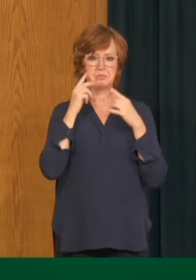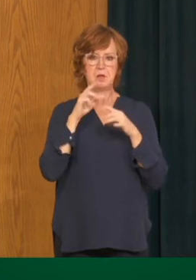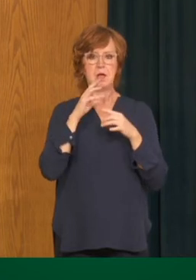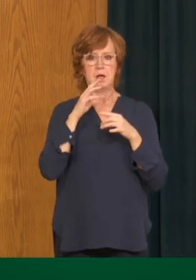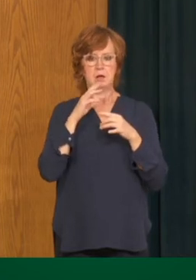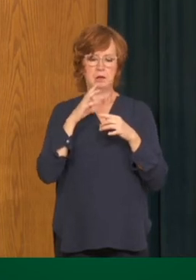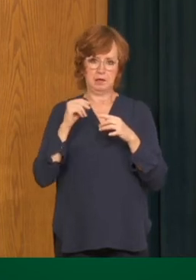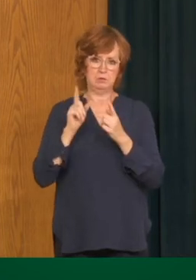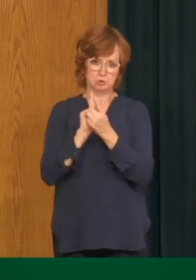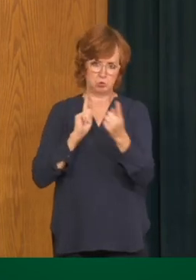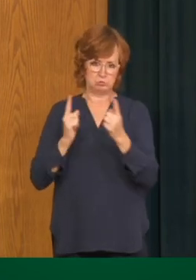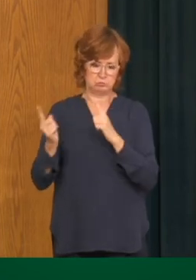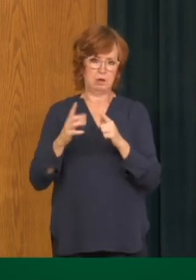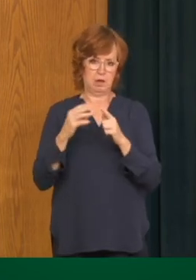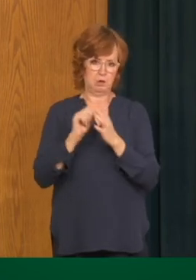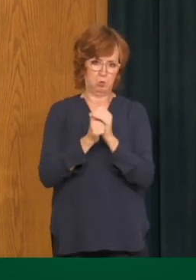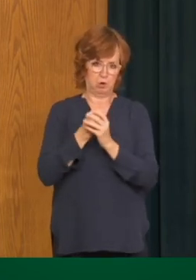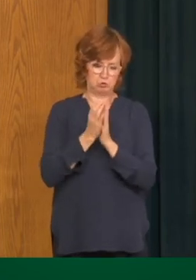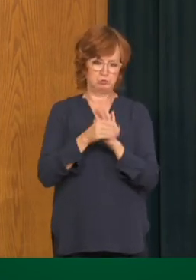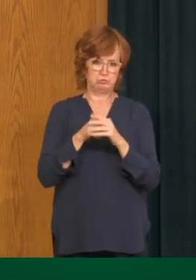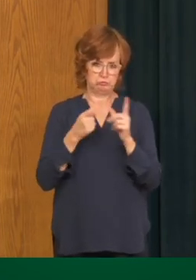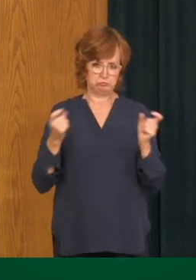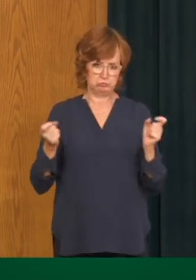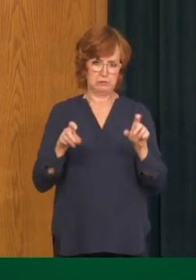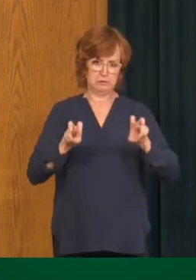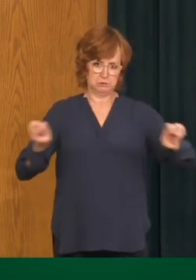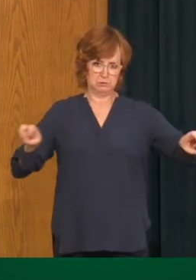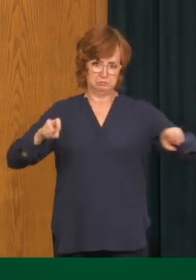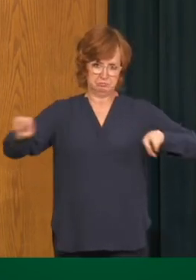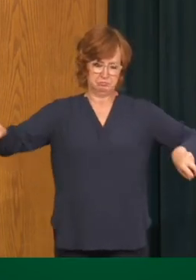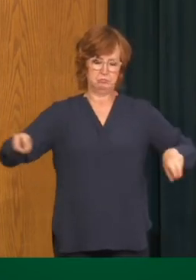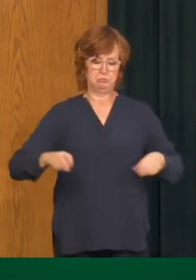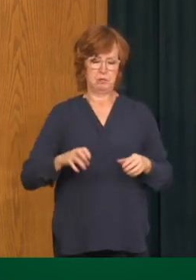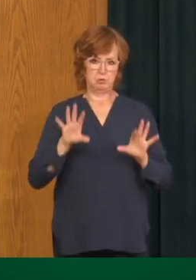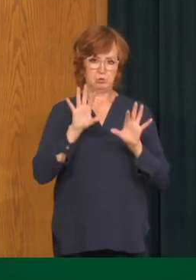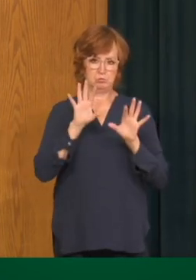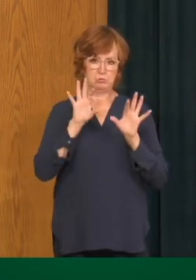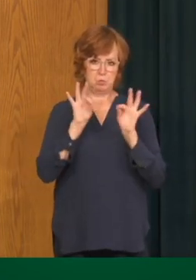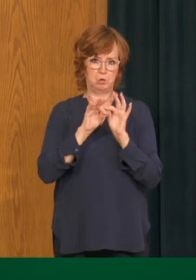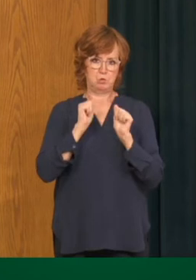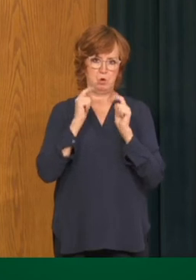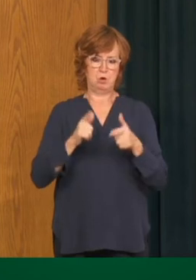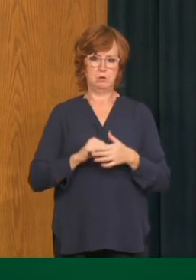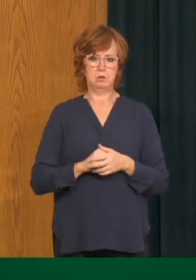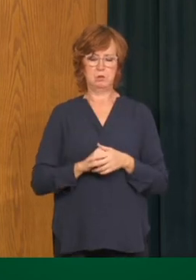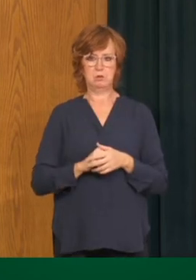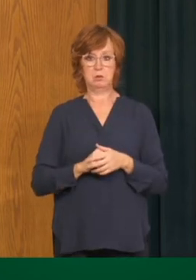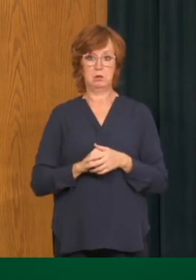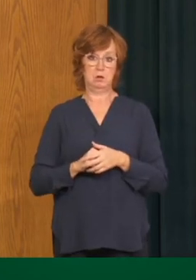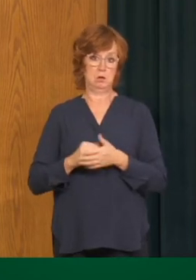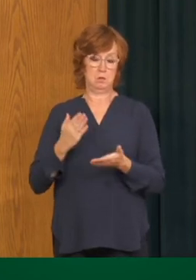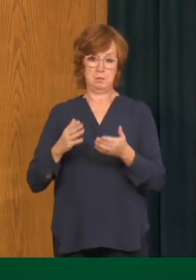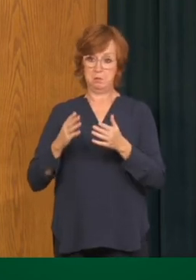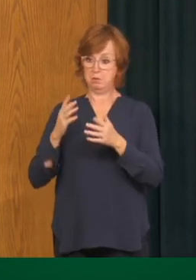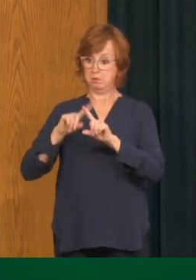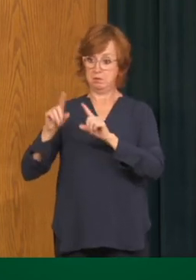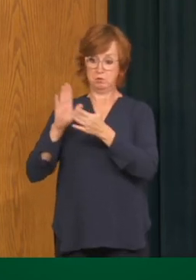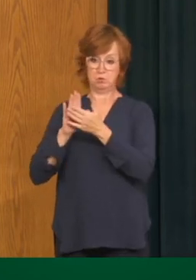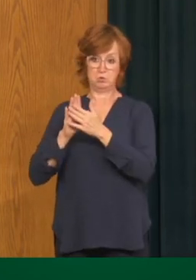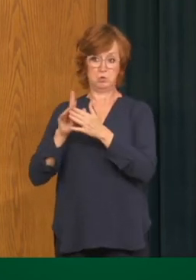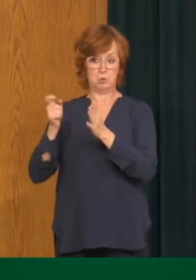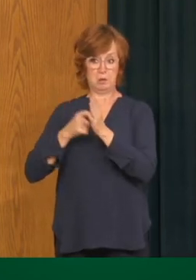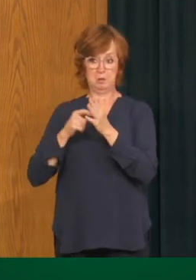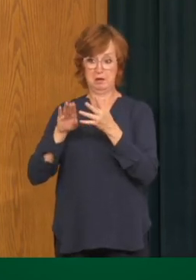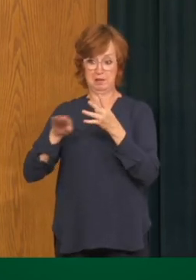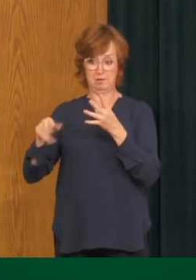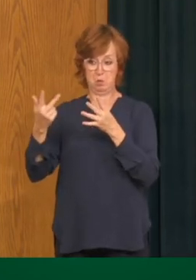layers that are important. So it's not just one thing that has an impact. And, of course, where required, level 3. So that is to accommodate